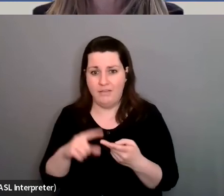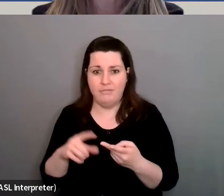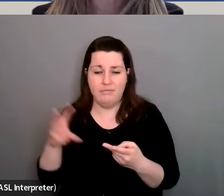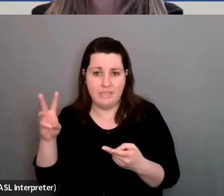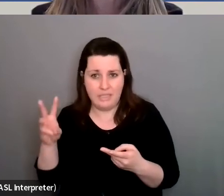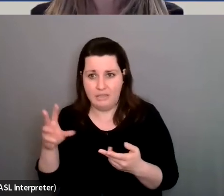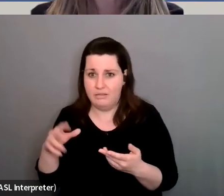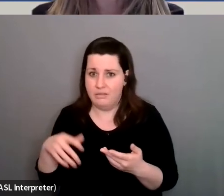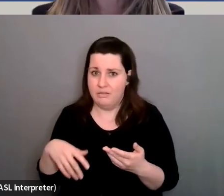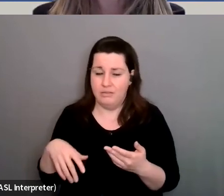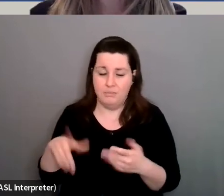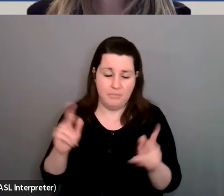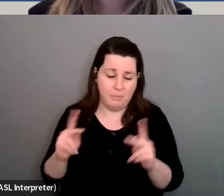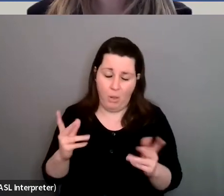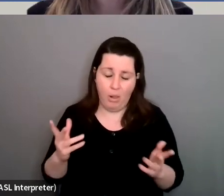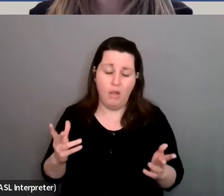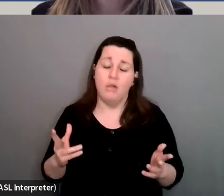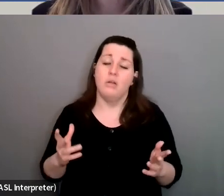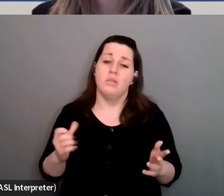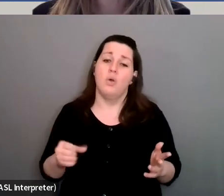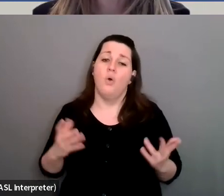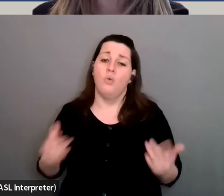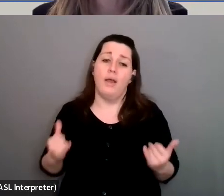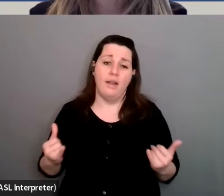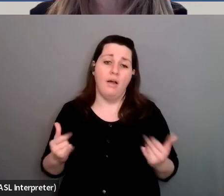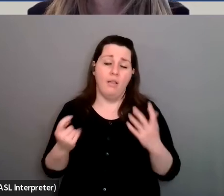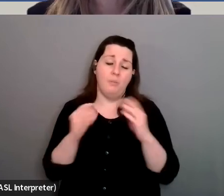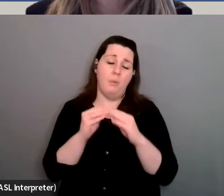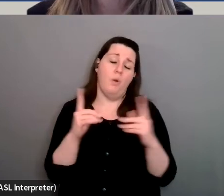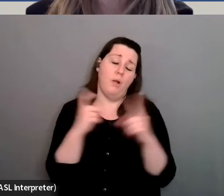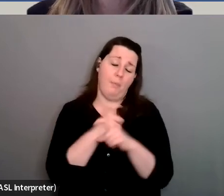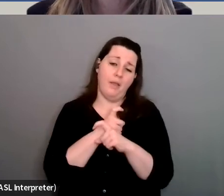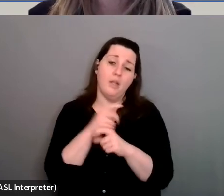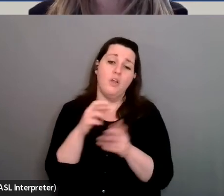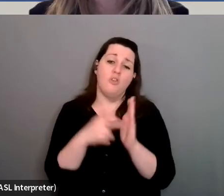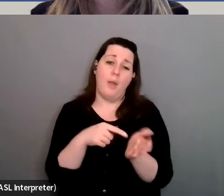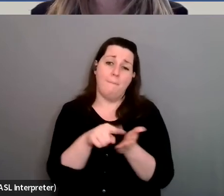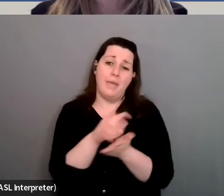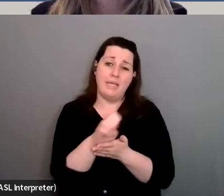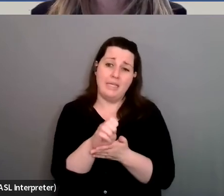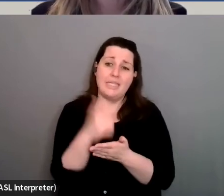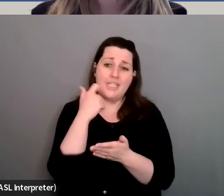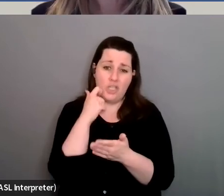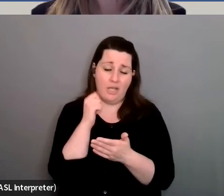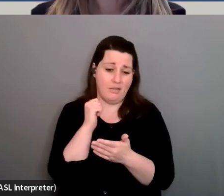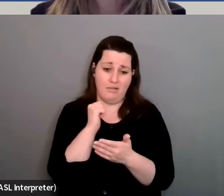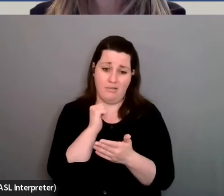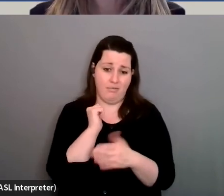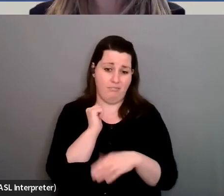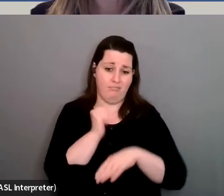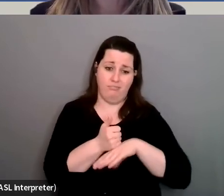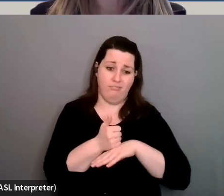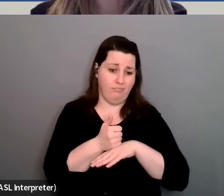that individuals. At this time, it's a little more complicated. The RET payees just came into existence for us